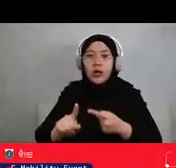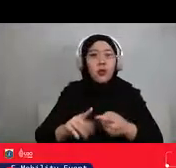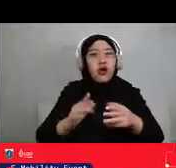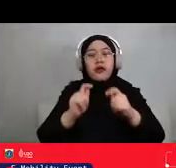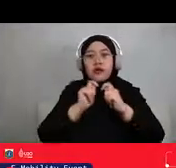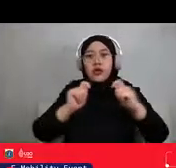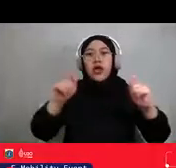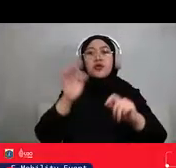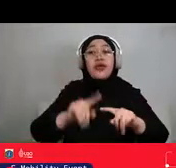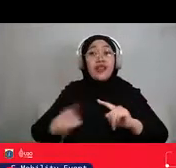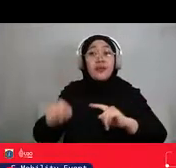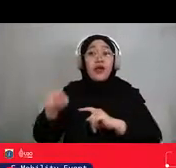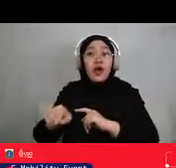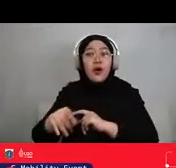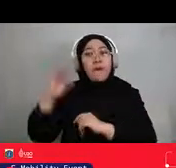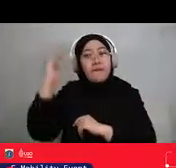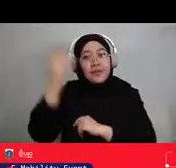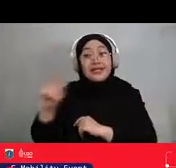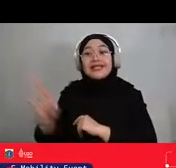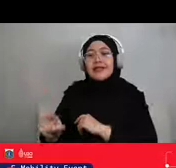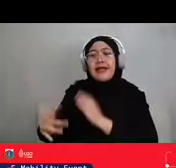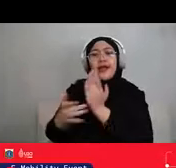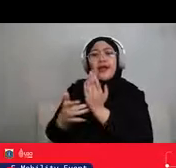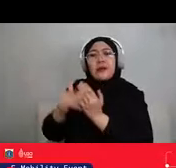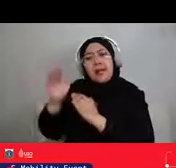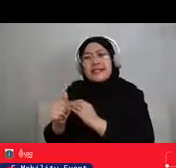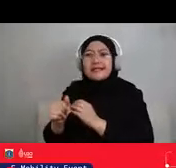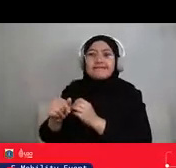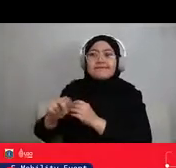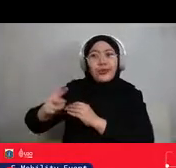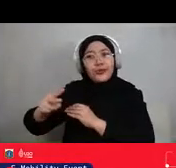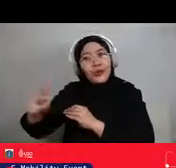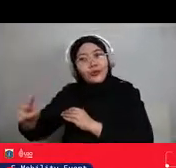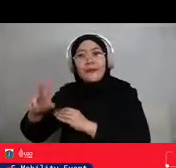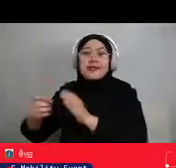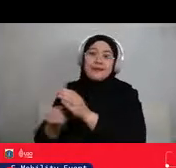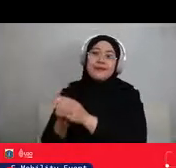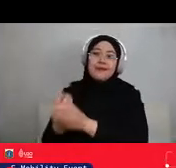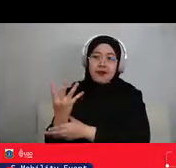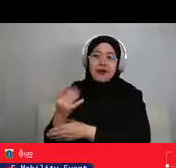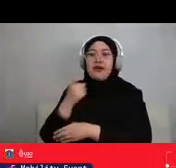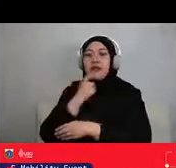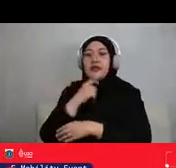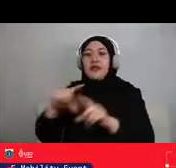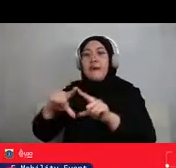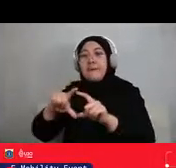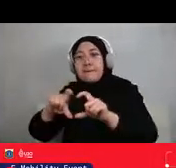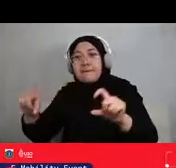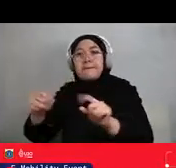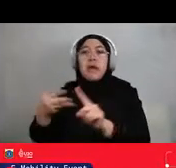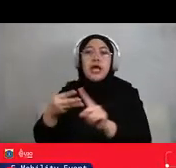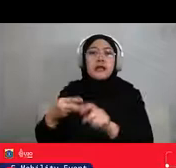are many variations in terms of the type of battery, type of charging, the range of the